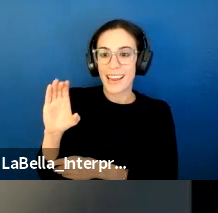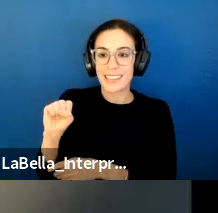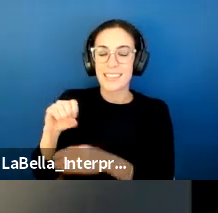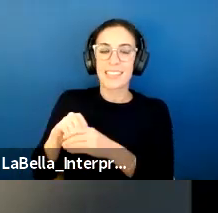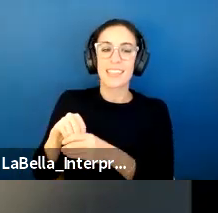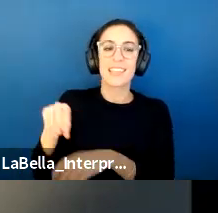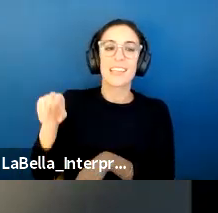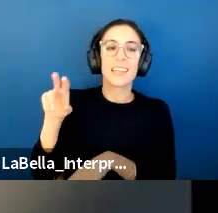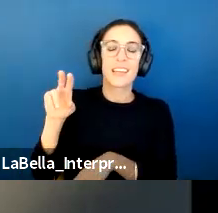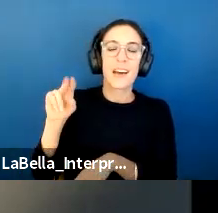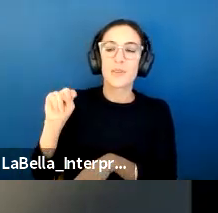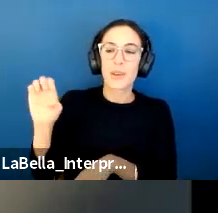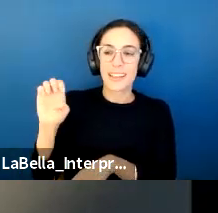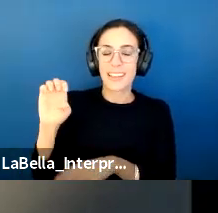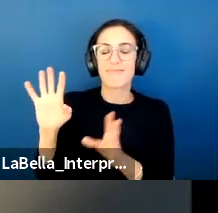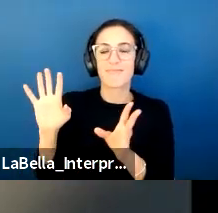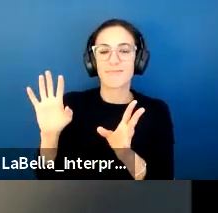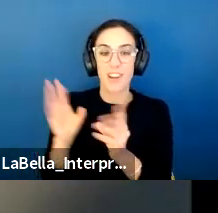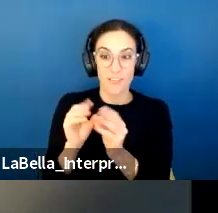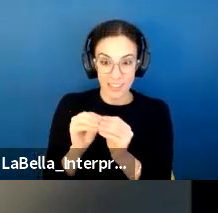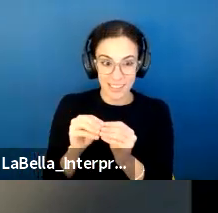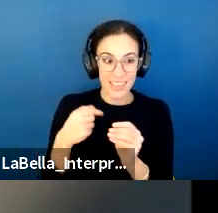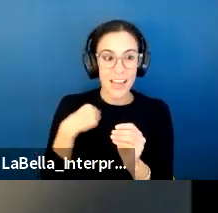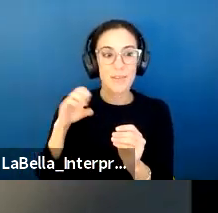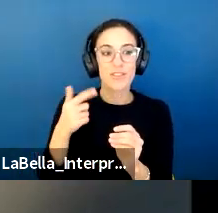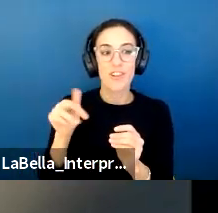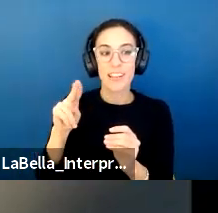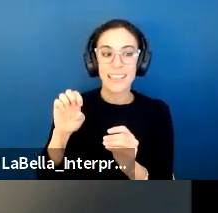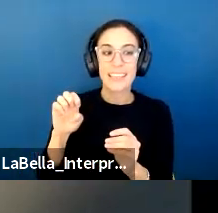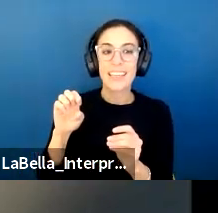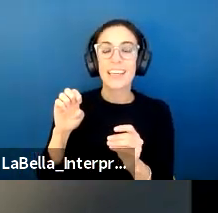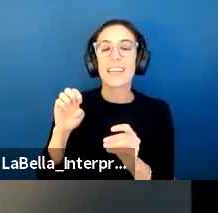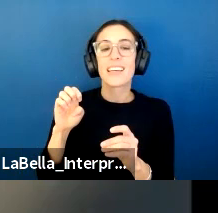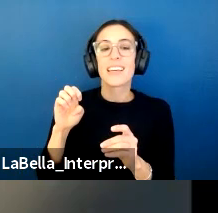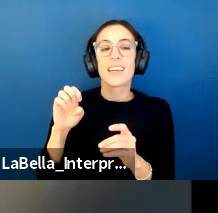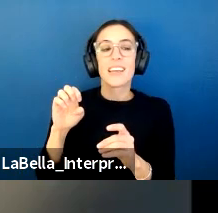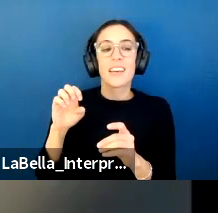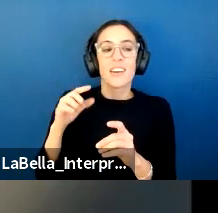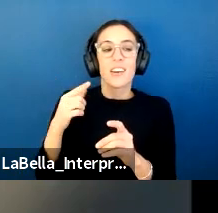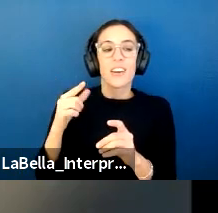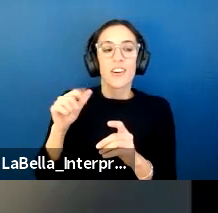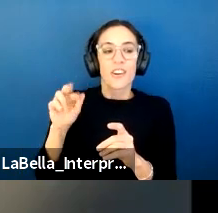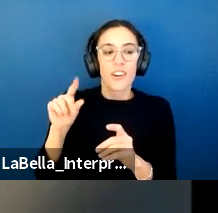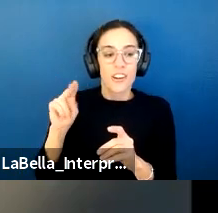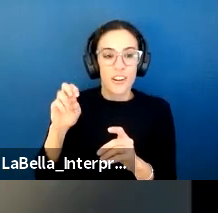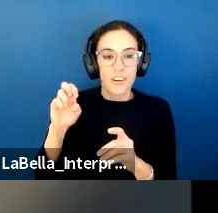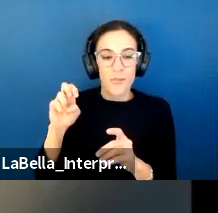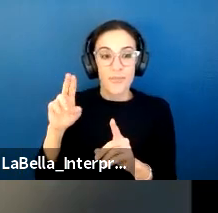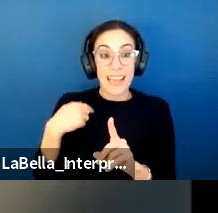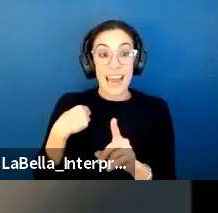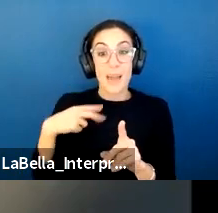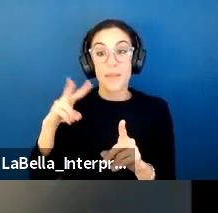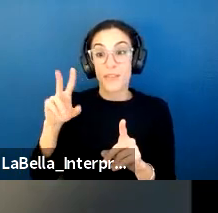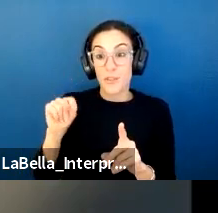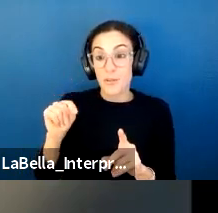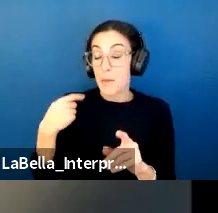Charlene Gallarno. I'm faculty at Harvard Medical School, the Center for Bioethics, also the Department of Global Health and Social Medicine, and I am Vermont